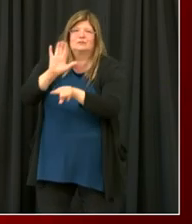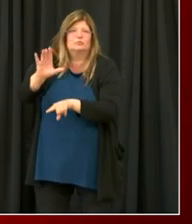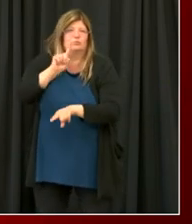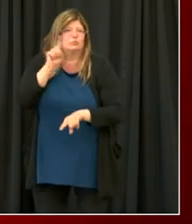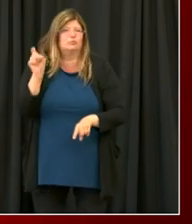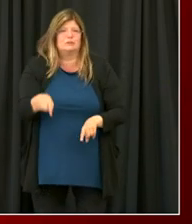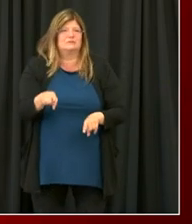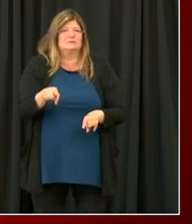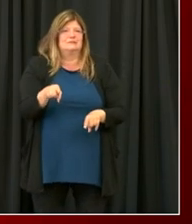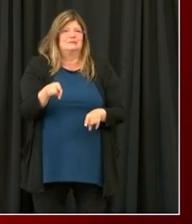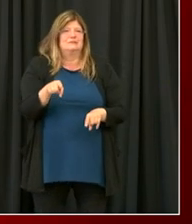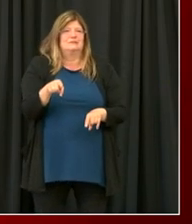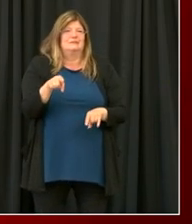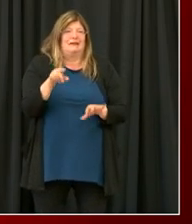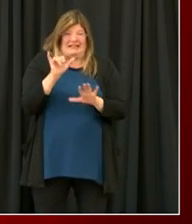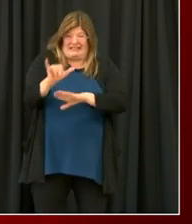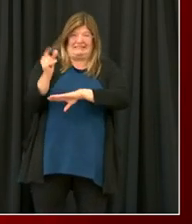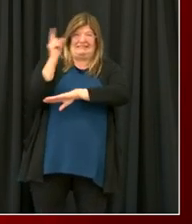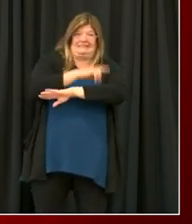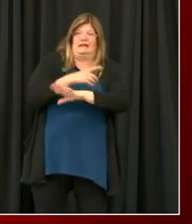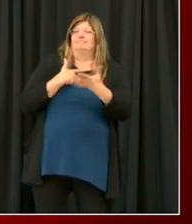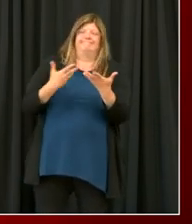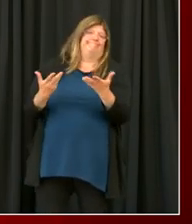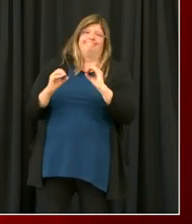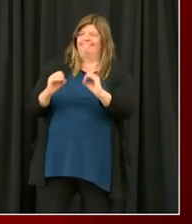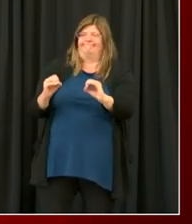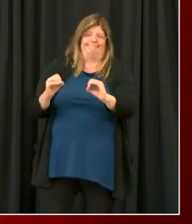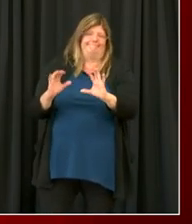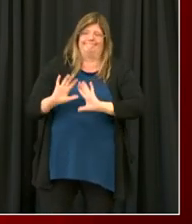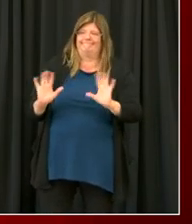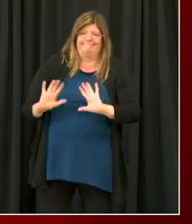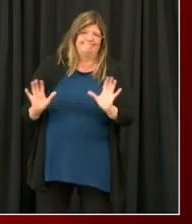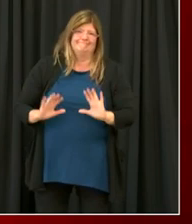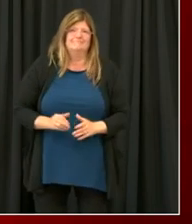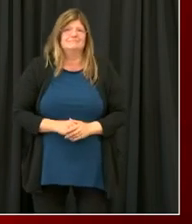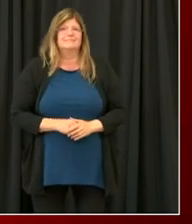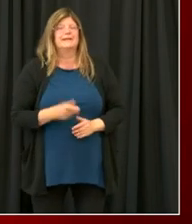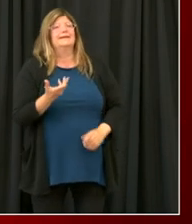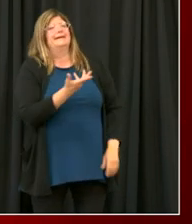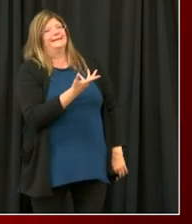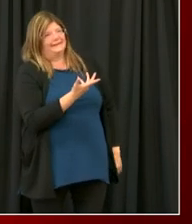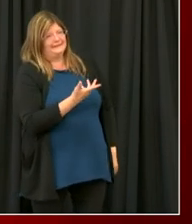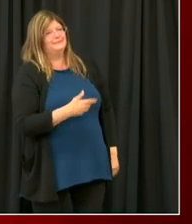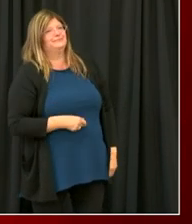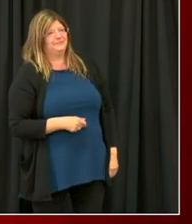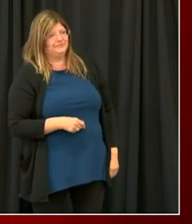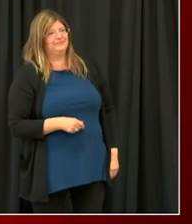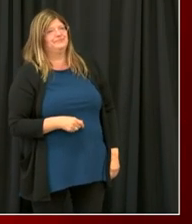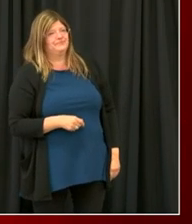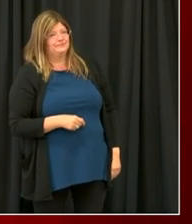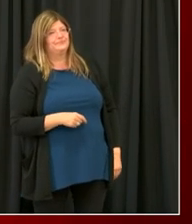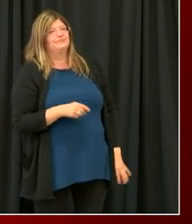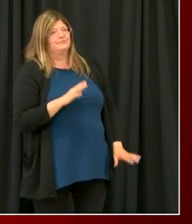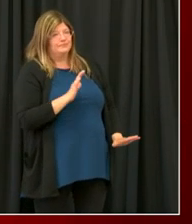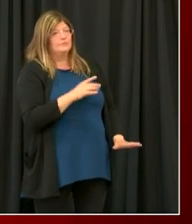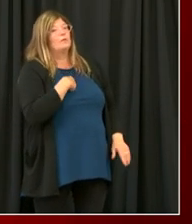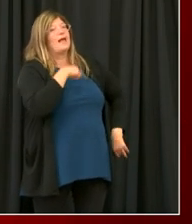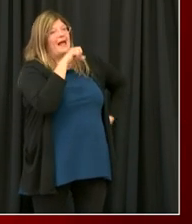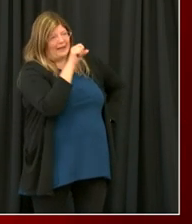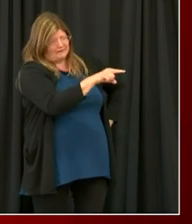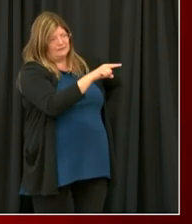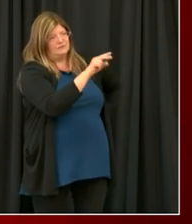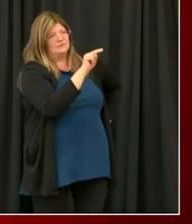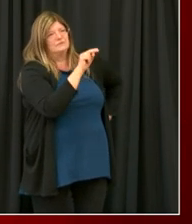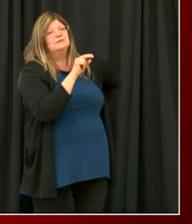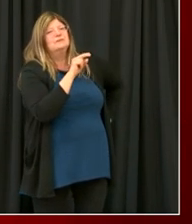about the positivity rate. Okay. Thank you. All right. Mayor, can I ask you a question? Yeah.